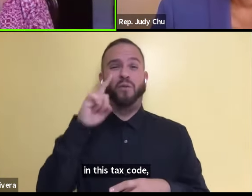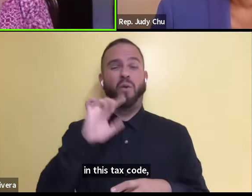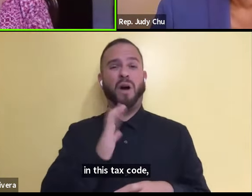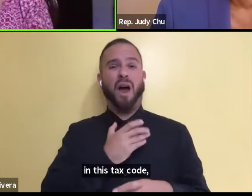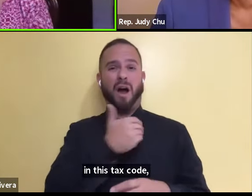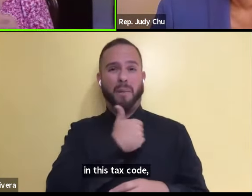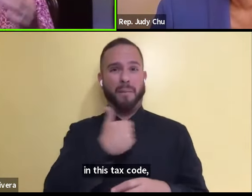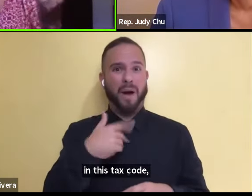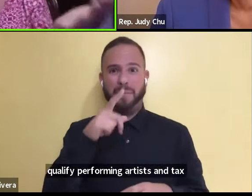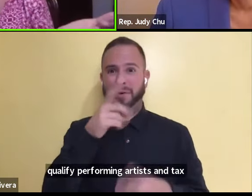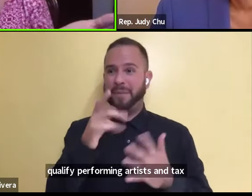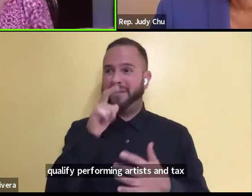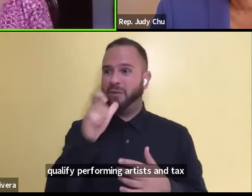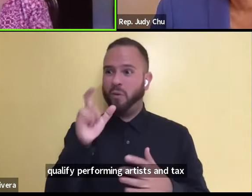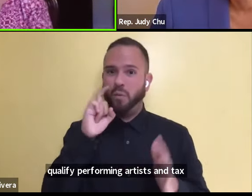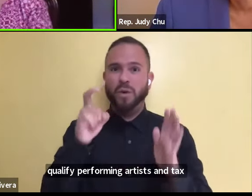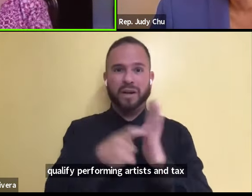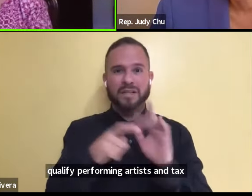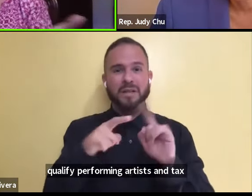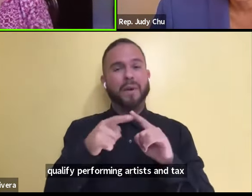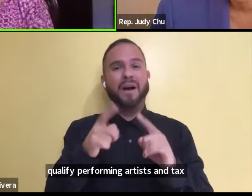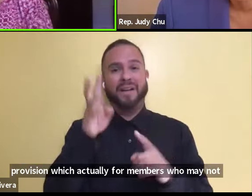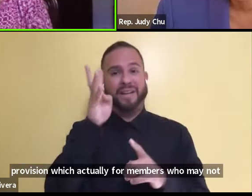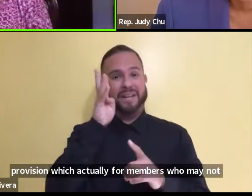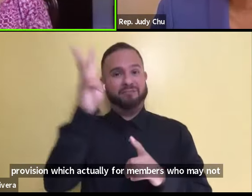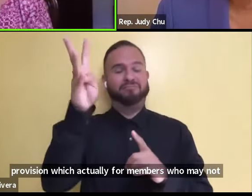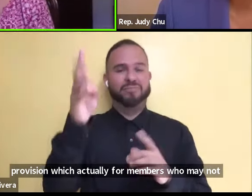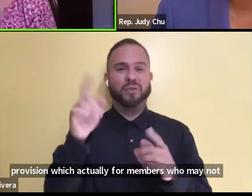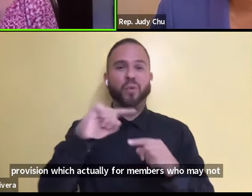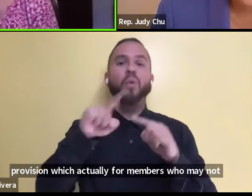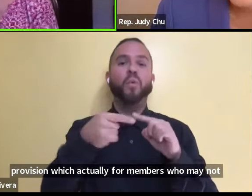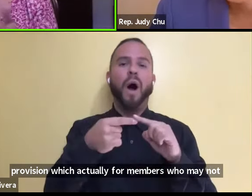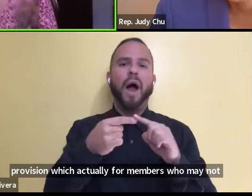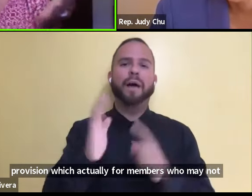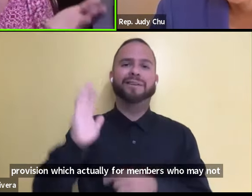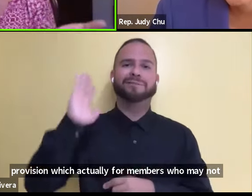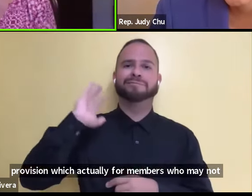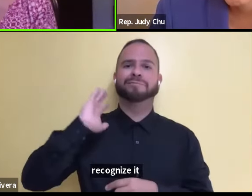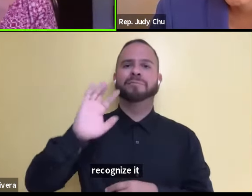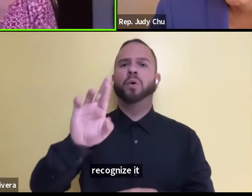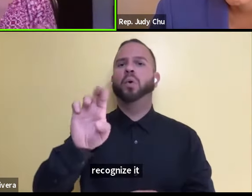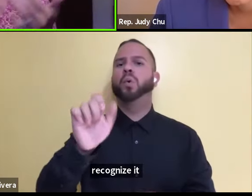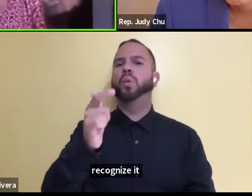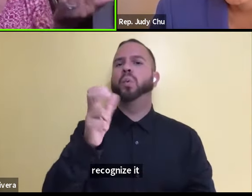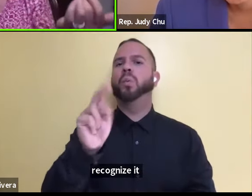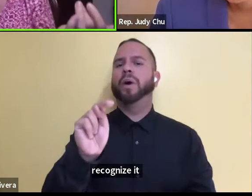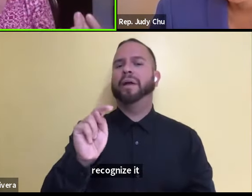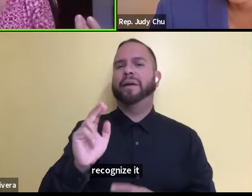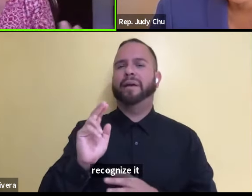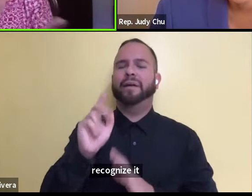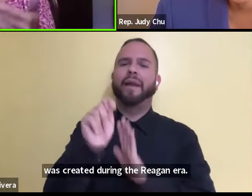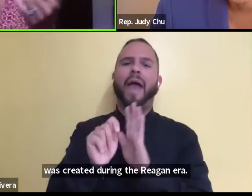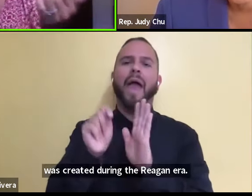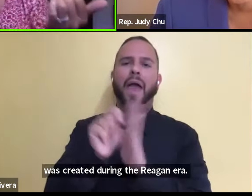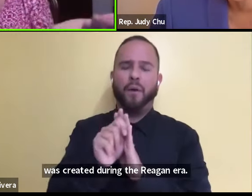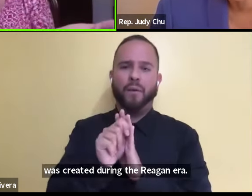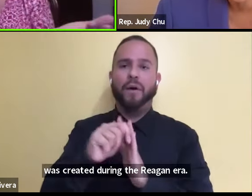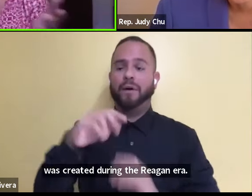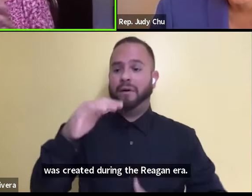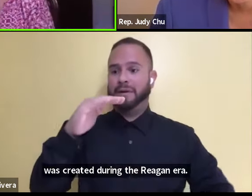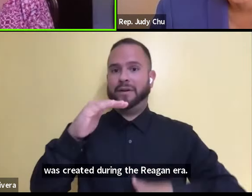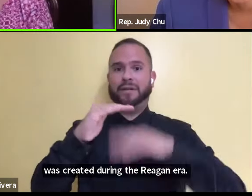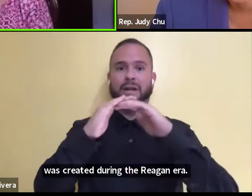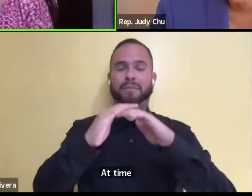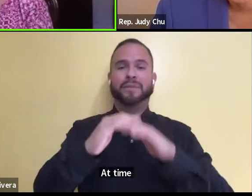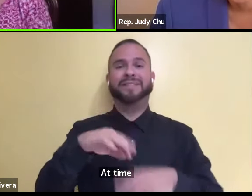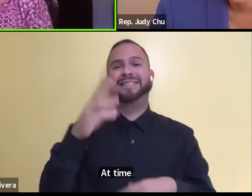was created during the Reagan era. And it was, at that time, it had been capped at $16,000 annual